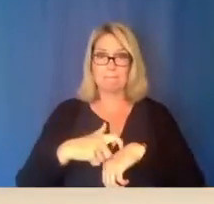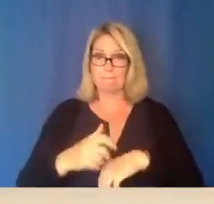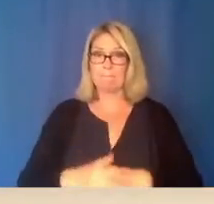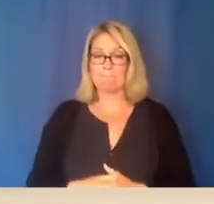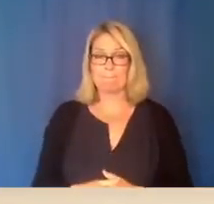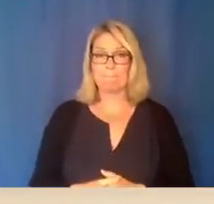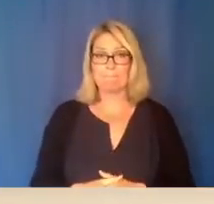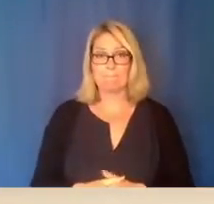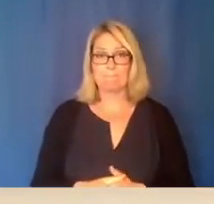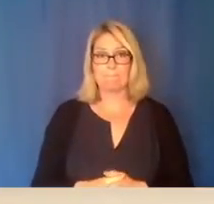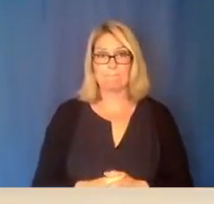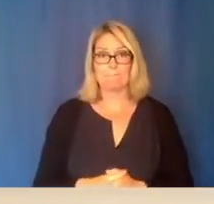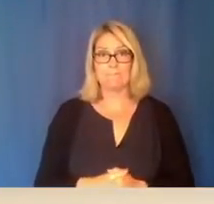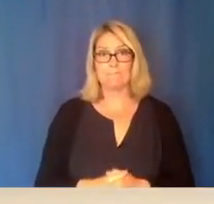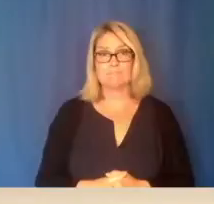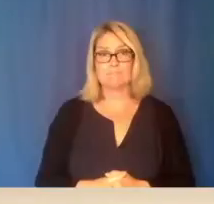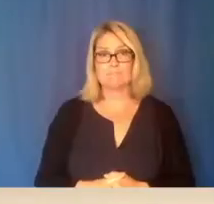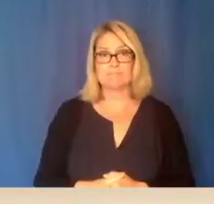other part is that